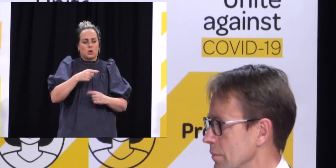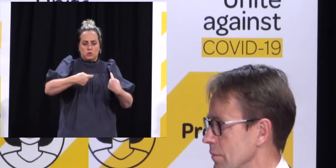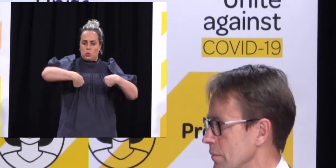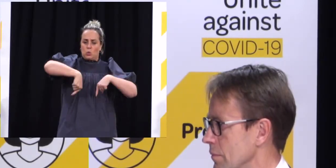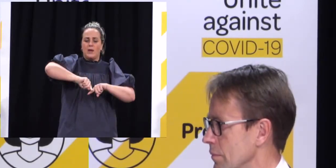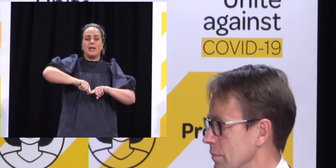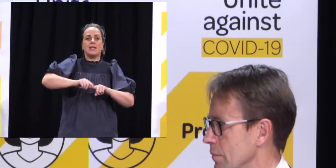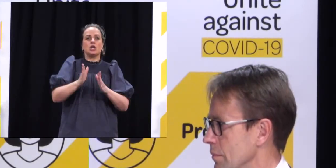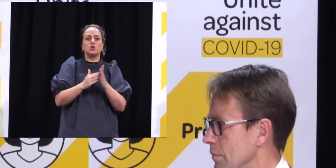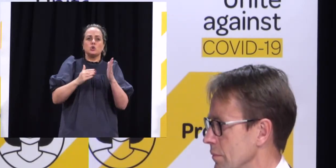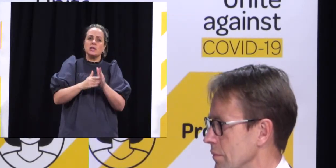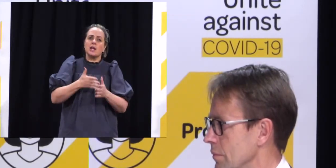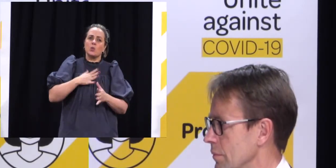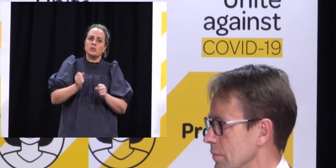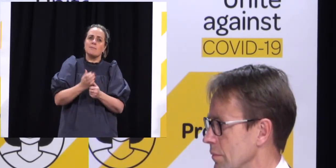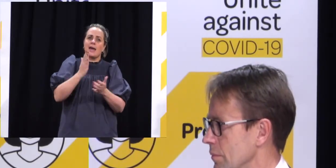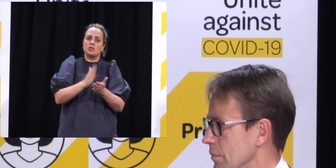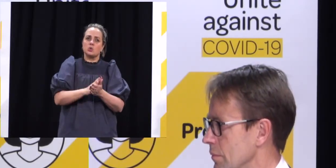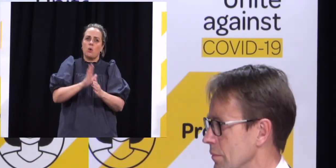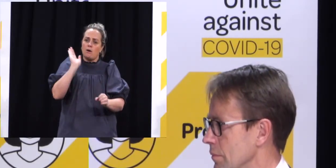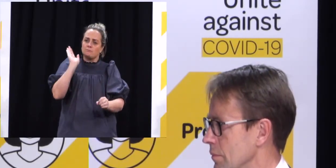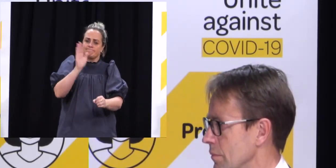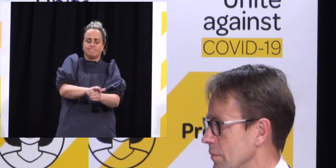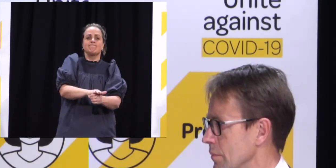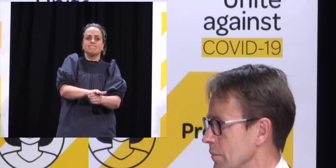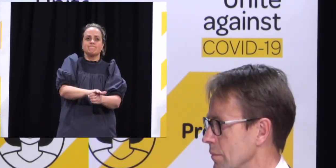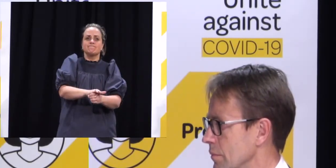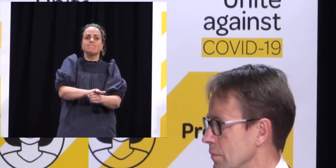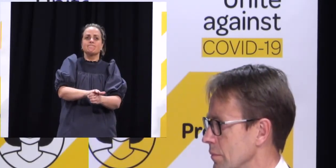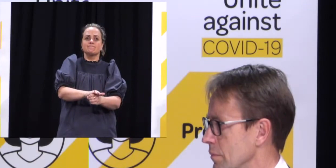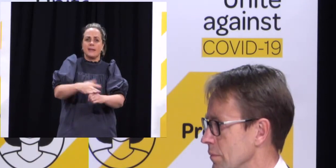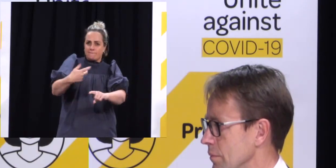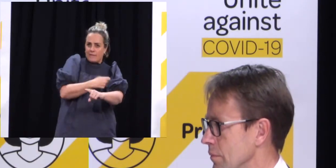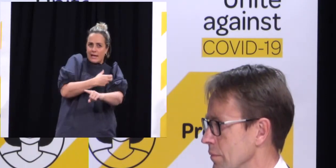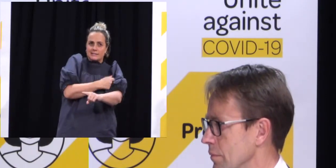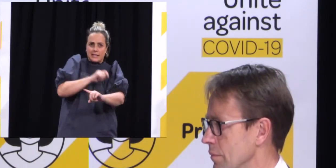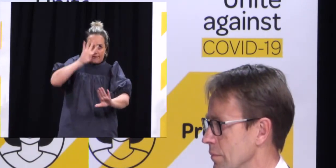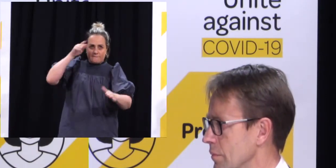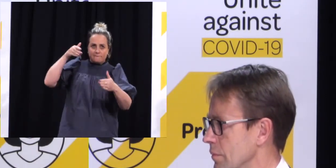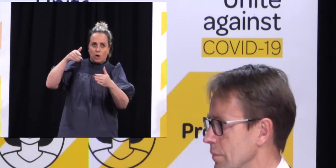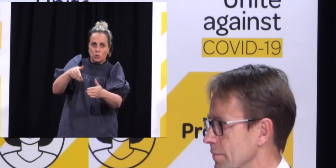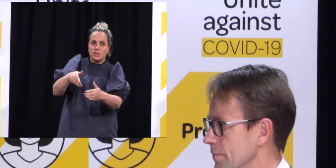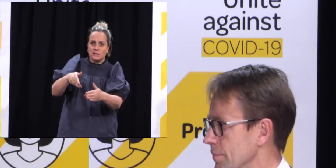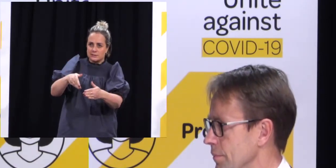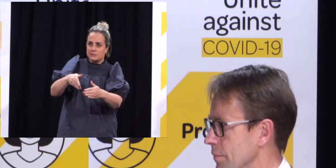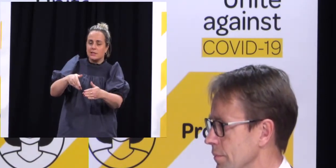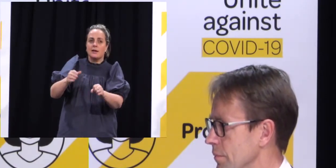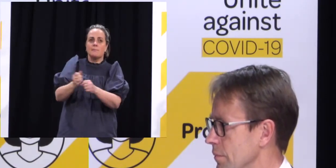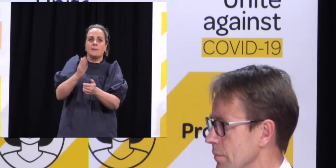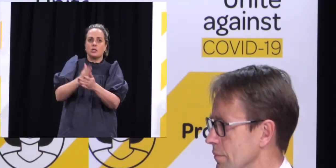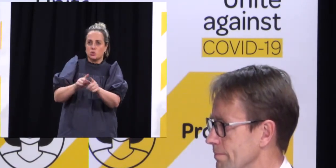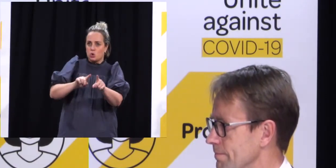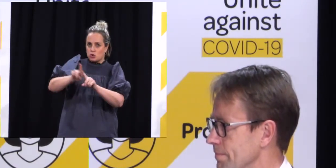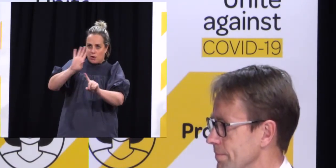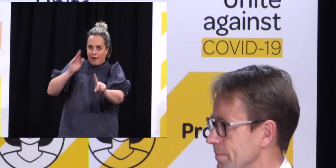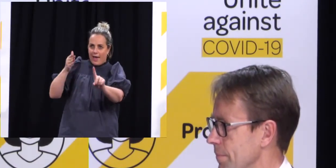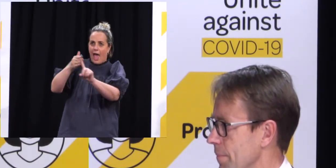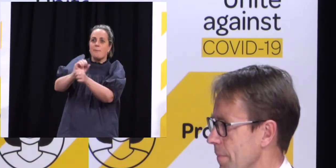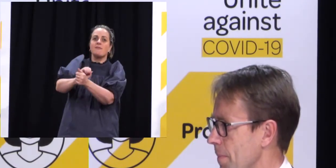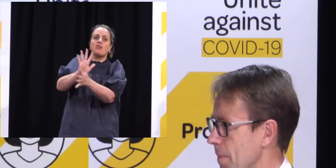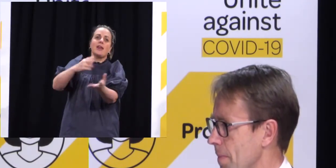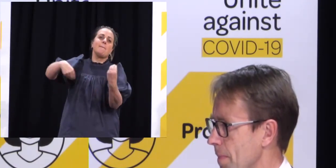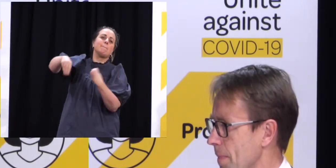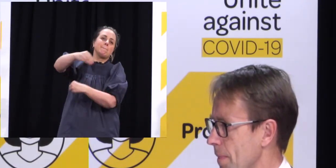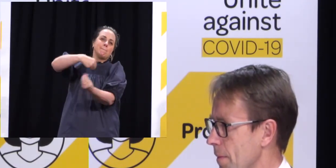to maintain an elimination strategy, work on high rates of vaccination, and have as many freedoms as possible without that risk of